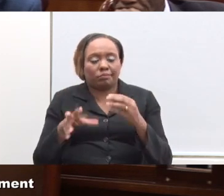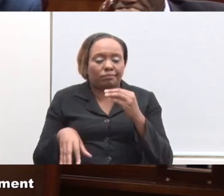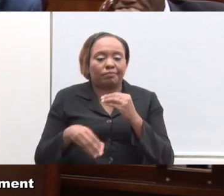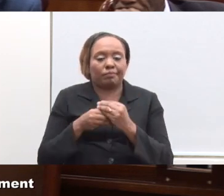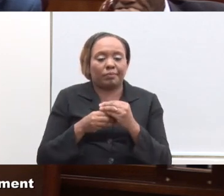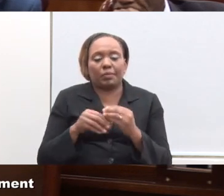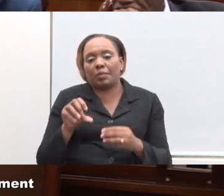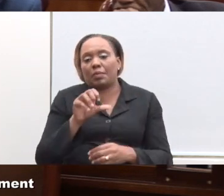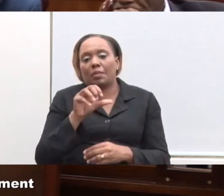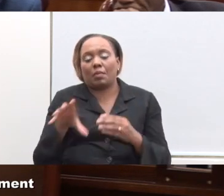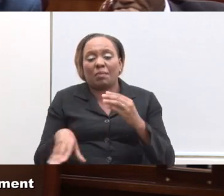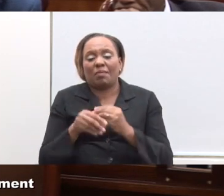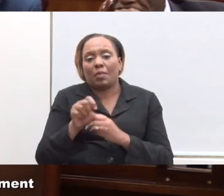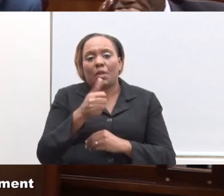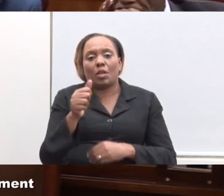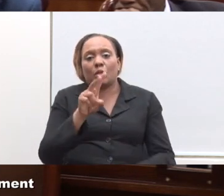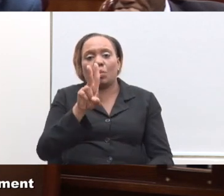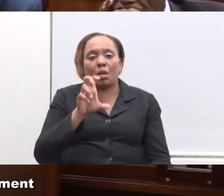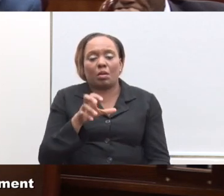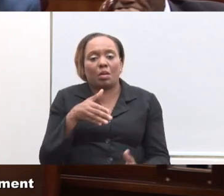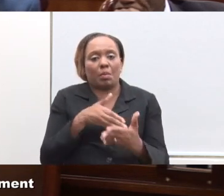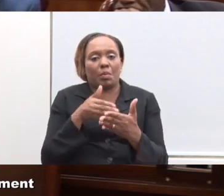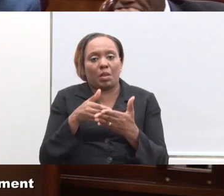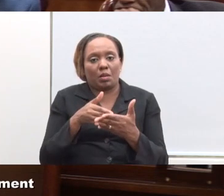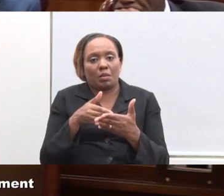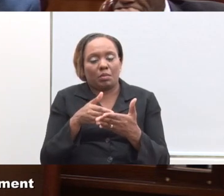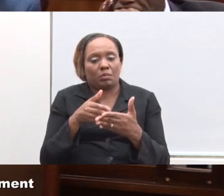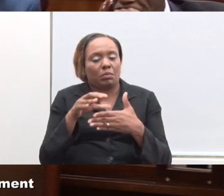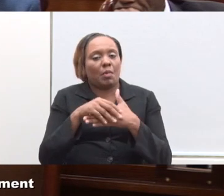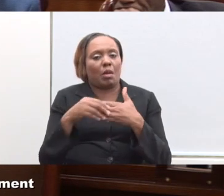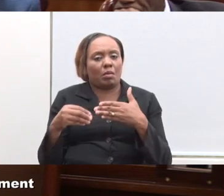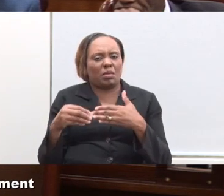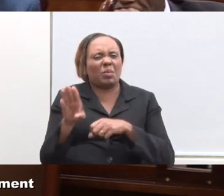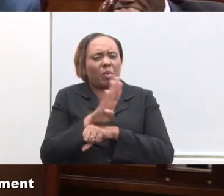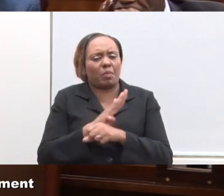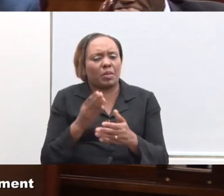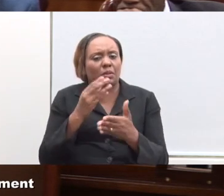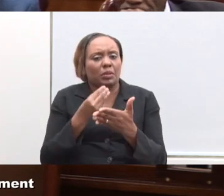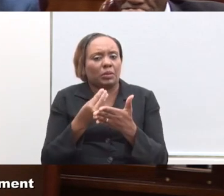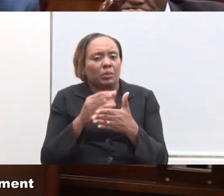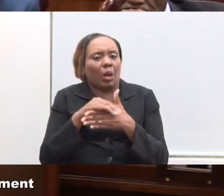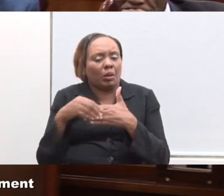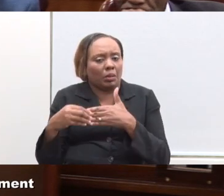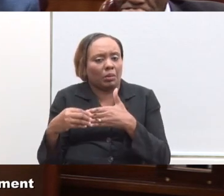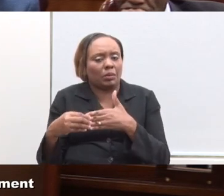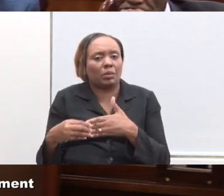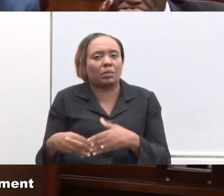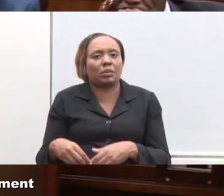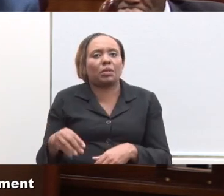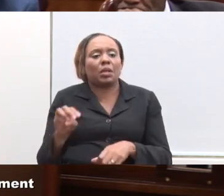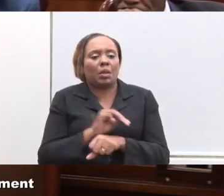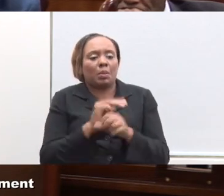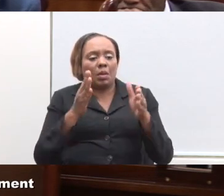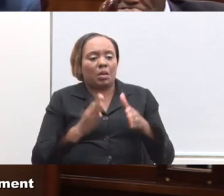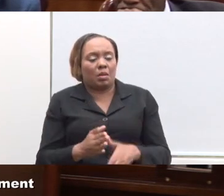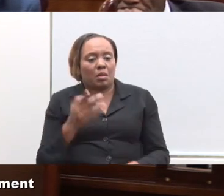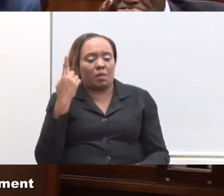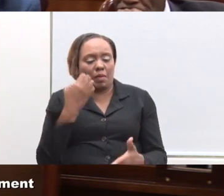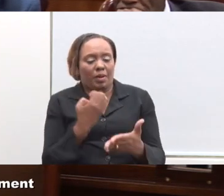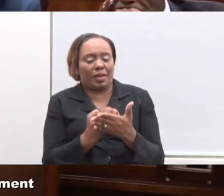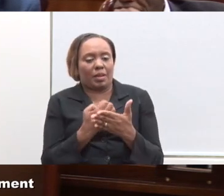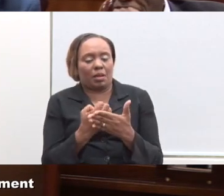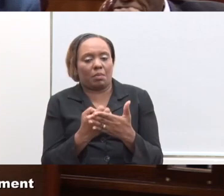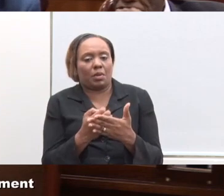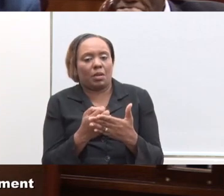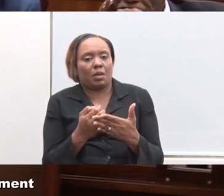dollars. Interestingly enough, the Minister in the Ministry of Economic Affairs, member for St. Michael South Central, and